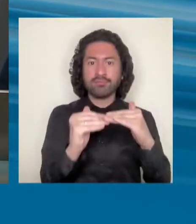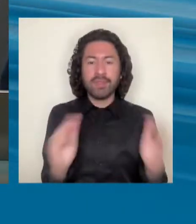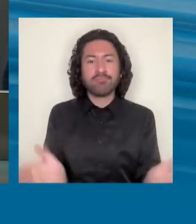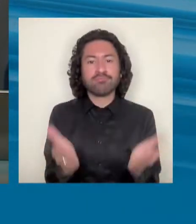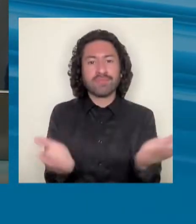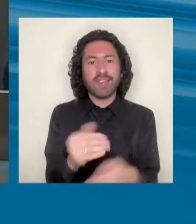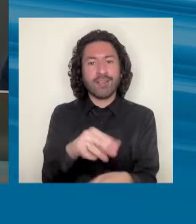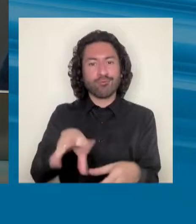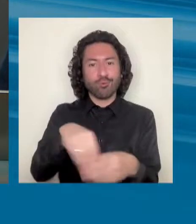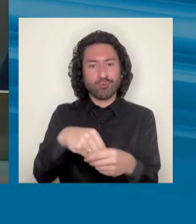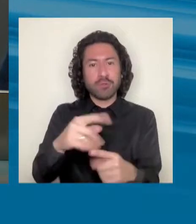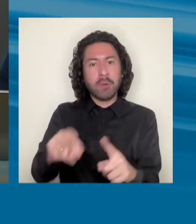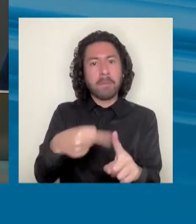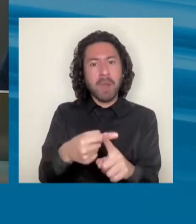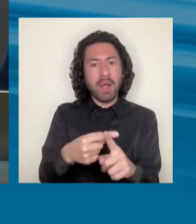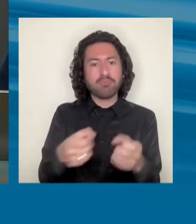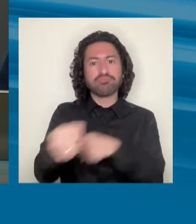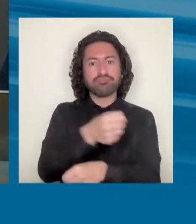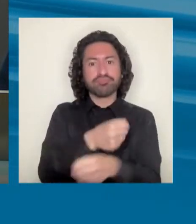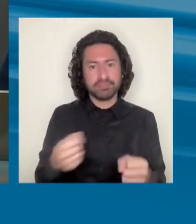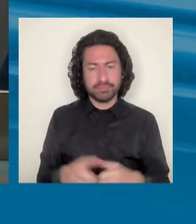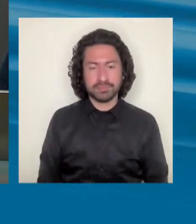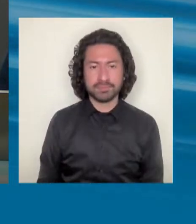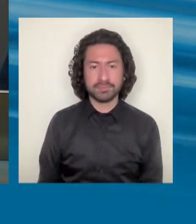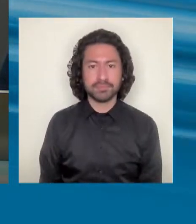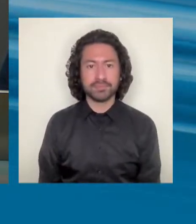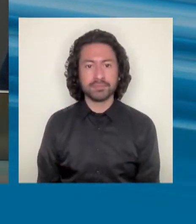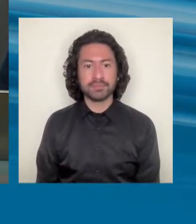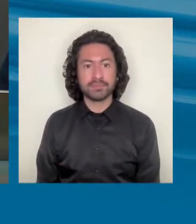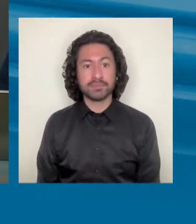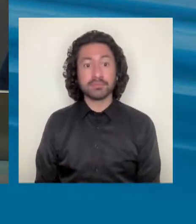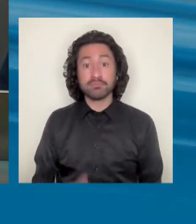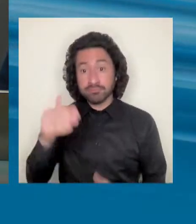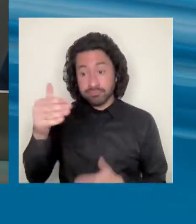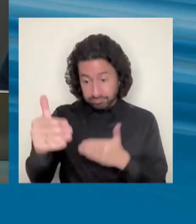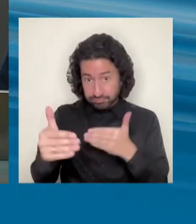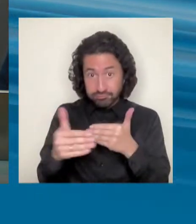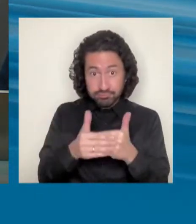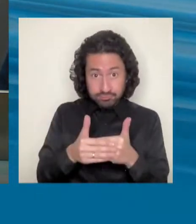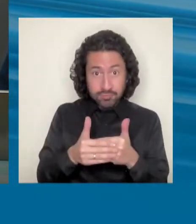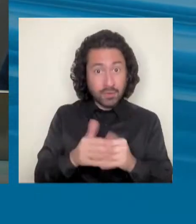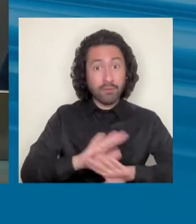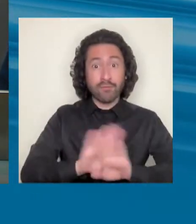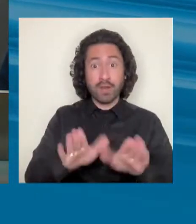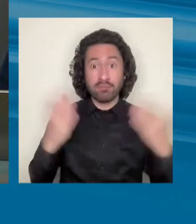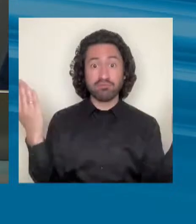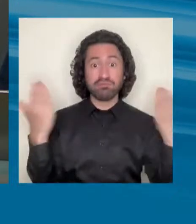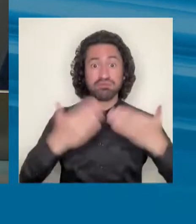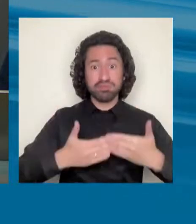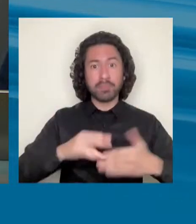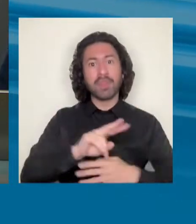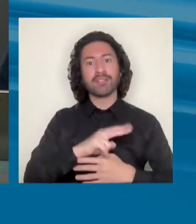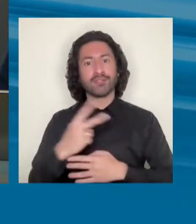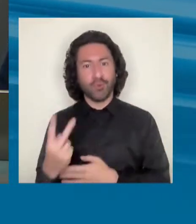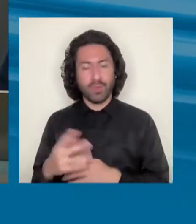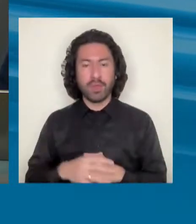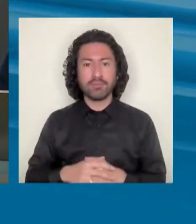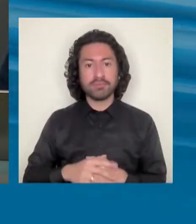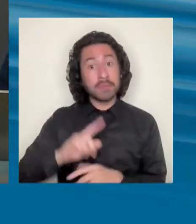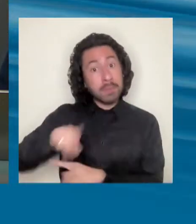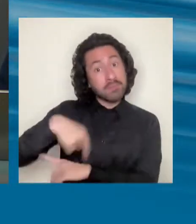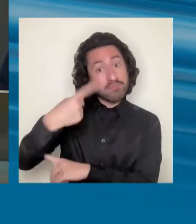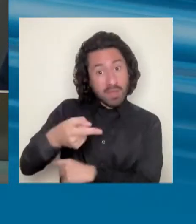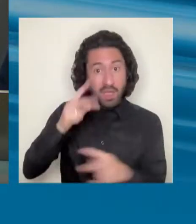panel on how to reduce inequality and foster inclusion and social mobility. We have come to the end of our second day. We will